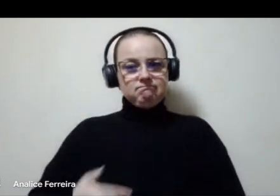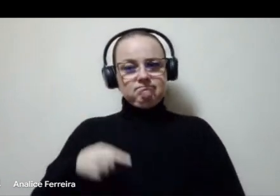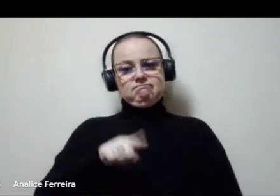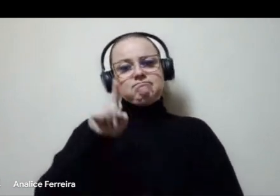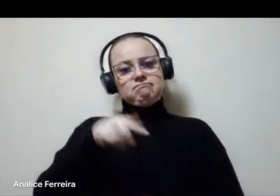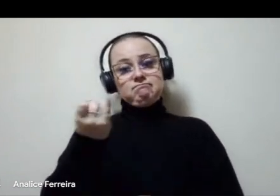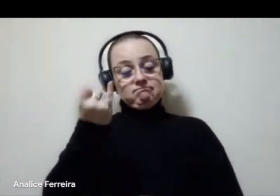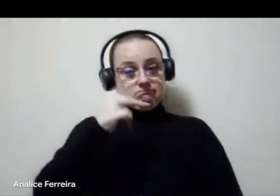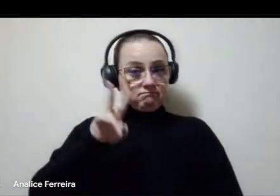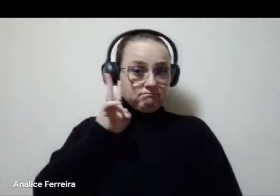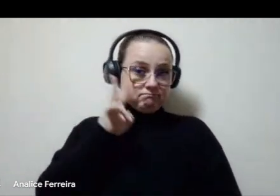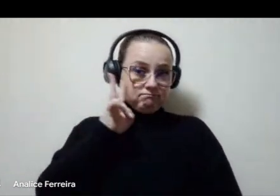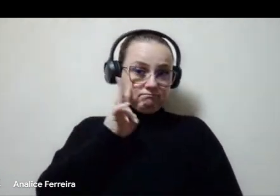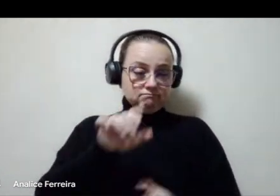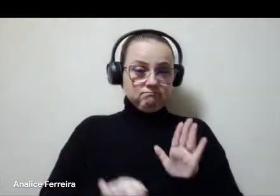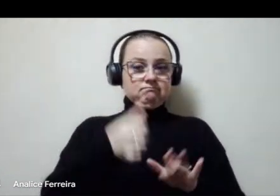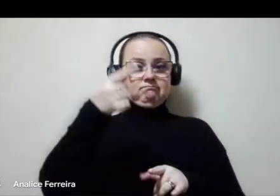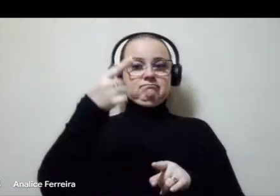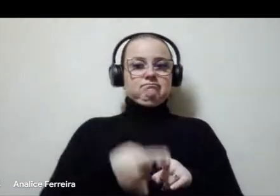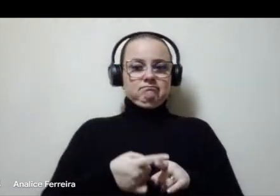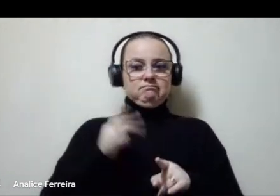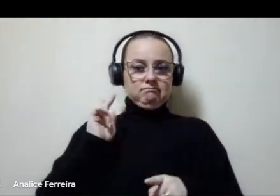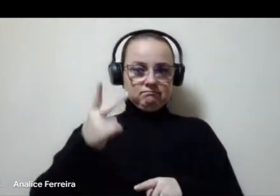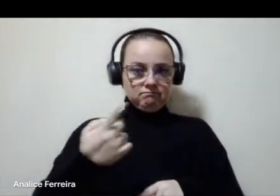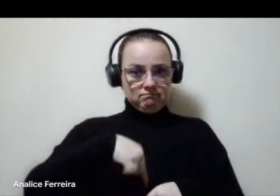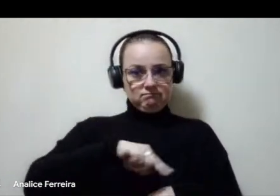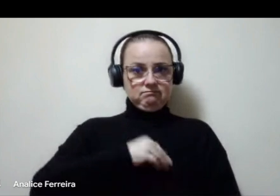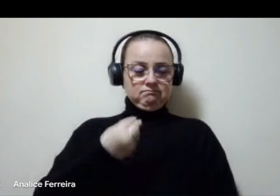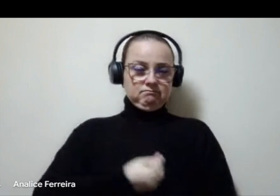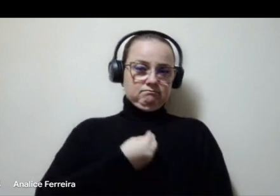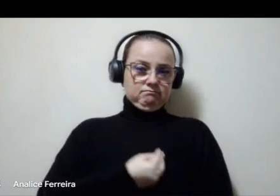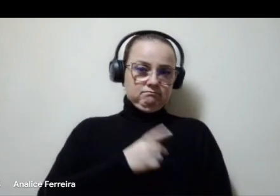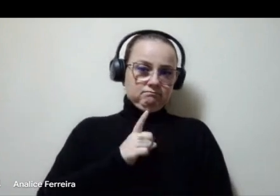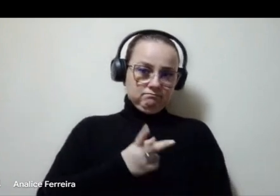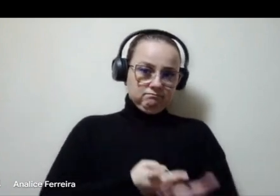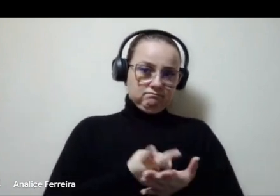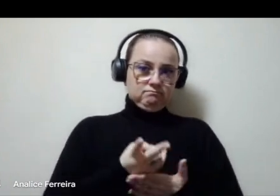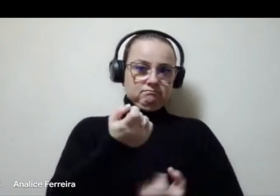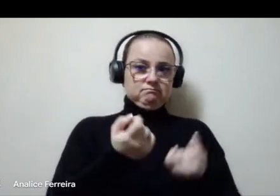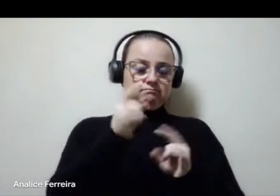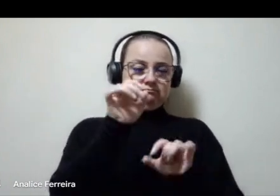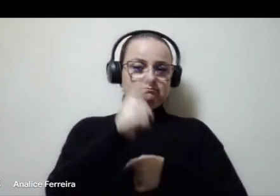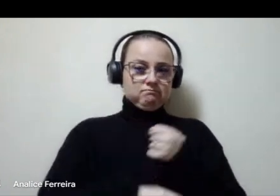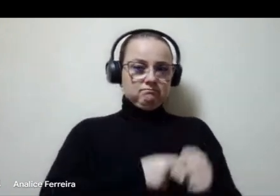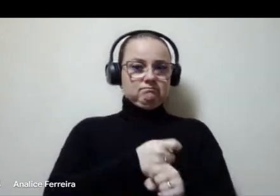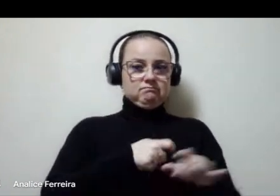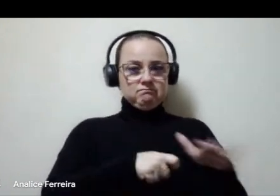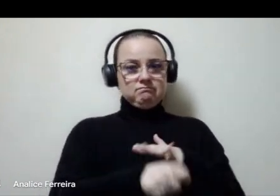to remember that, for the first time, in the history of our lives, we will have a continuation of some years to invest in the culture.